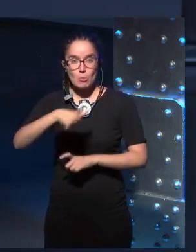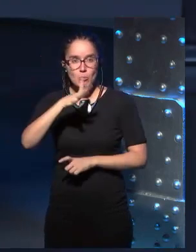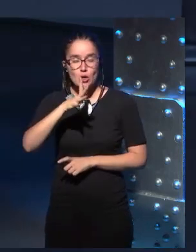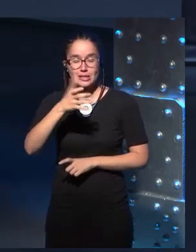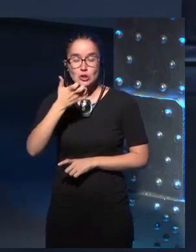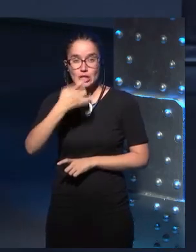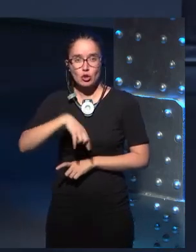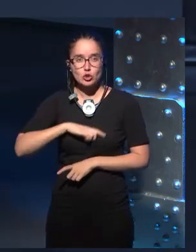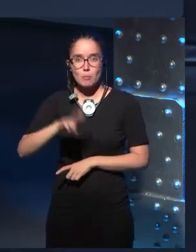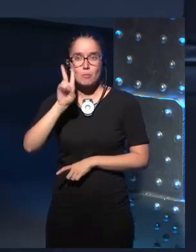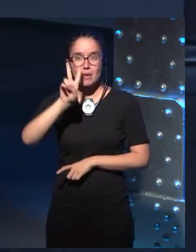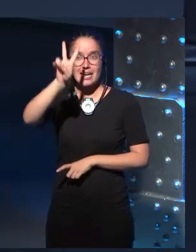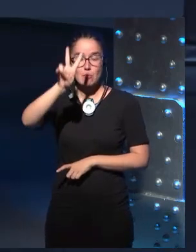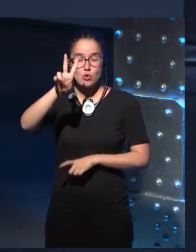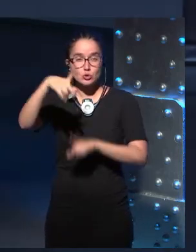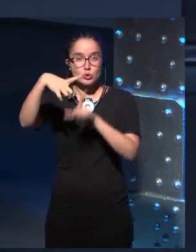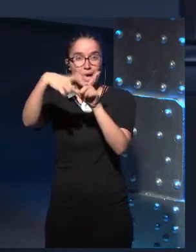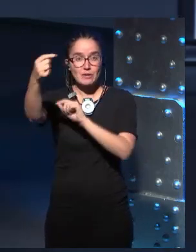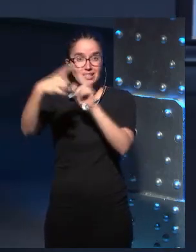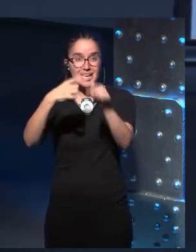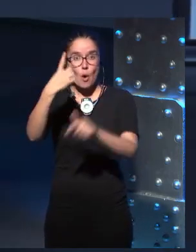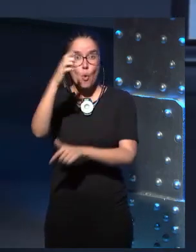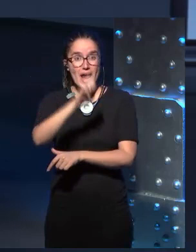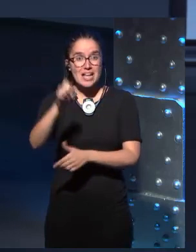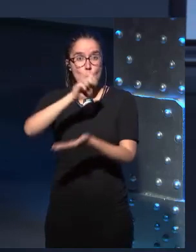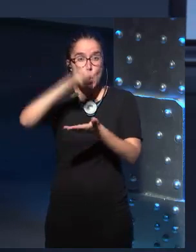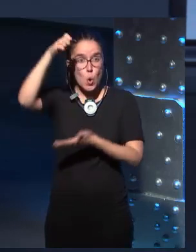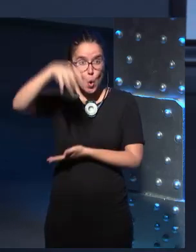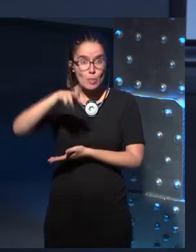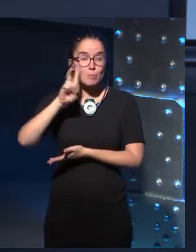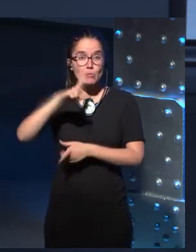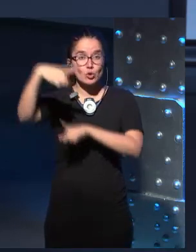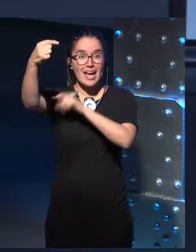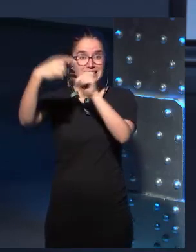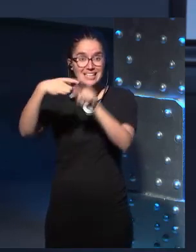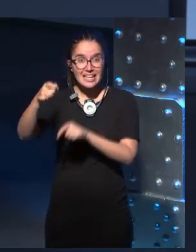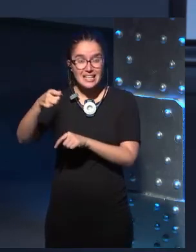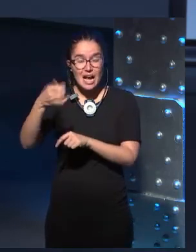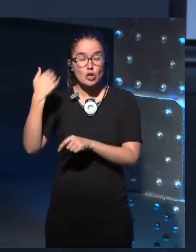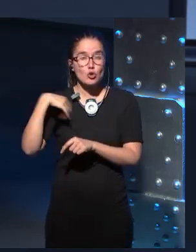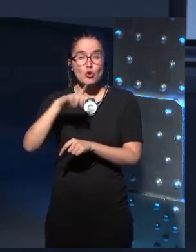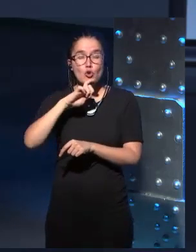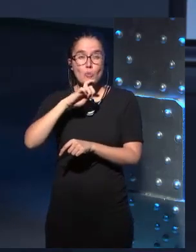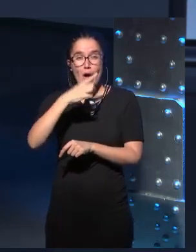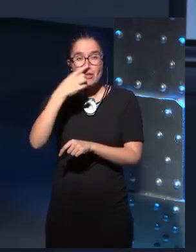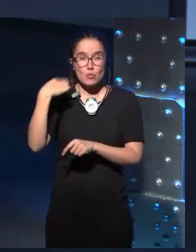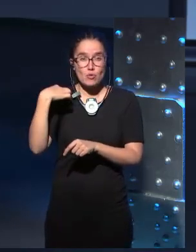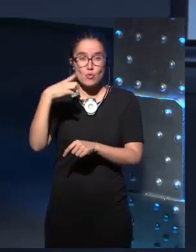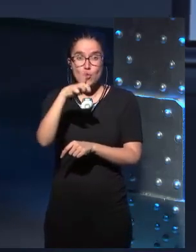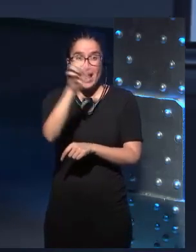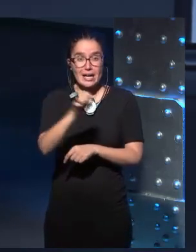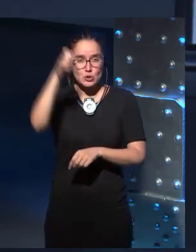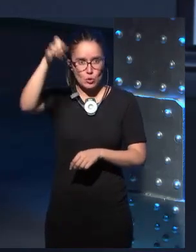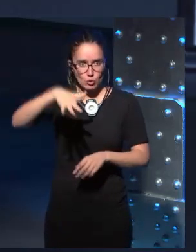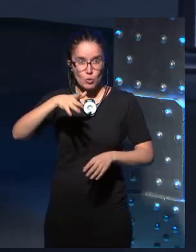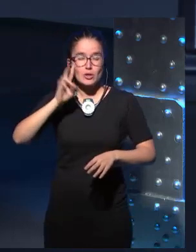is 1 light year away, you see the star as it was 1 year ago. When you look at the sun, don't look